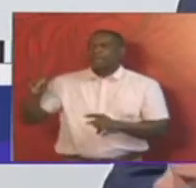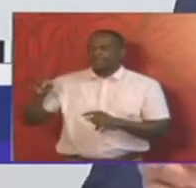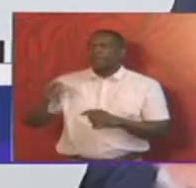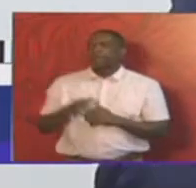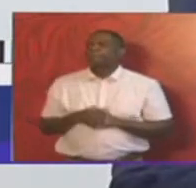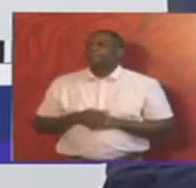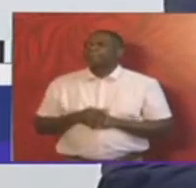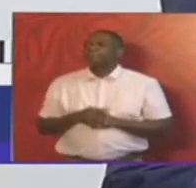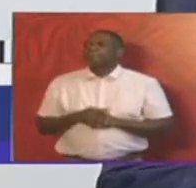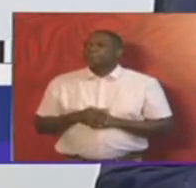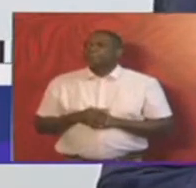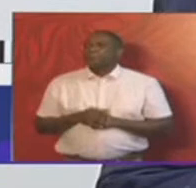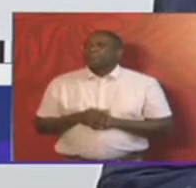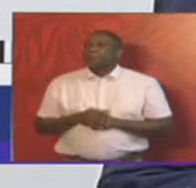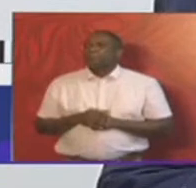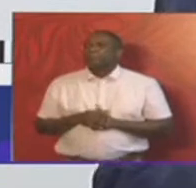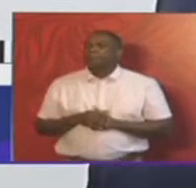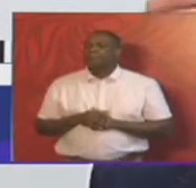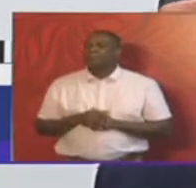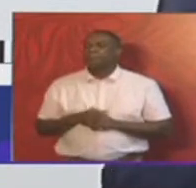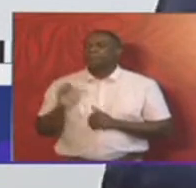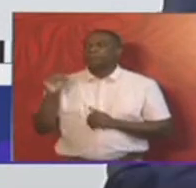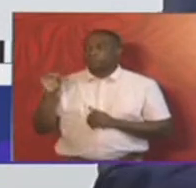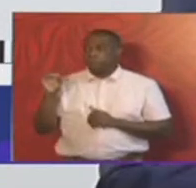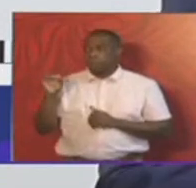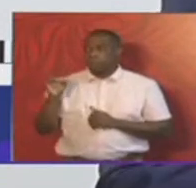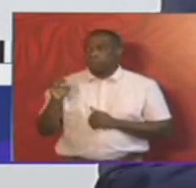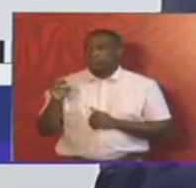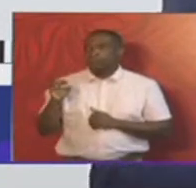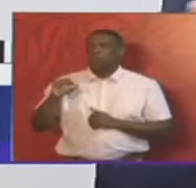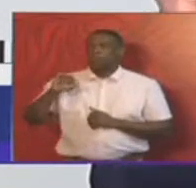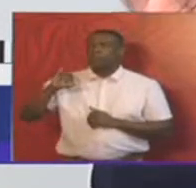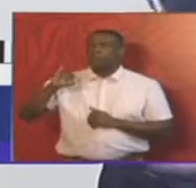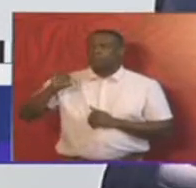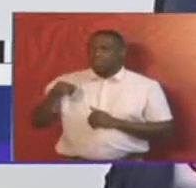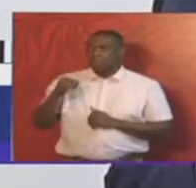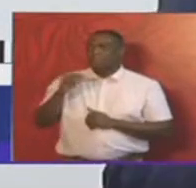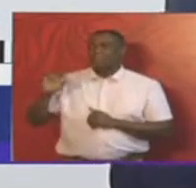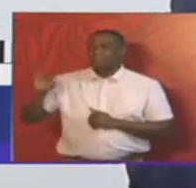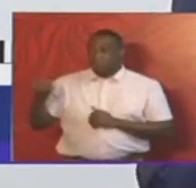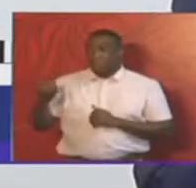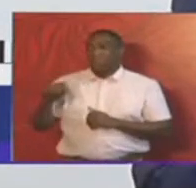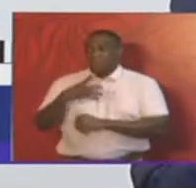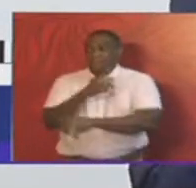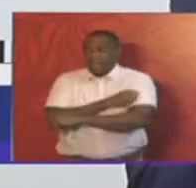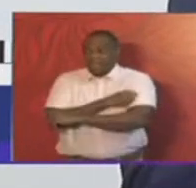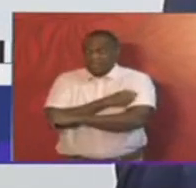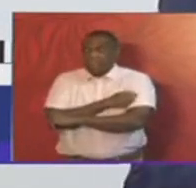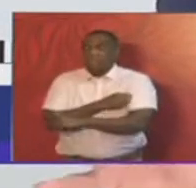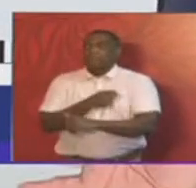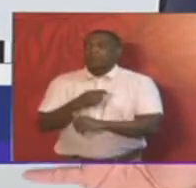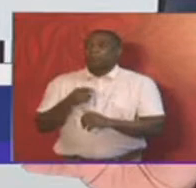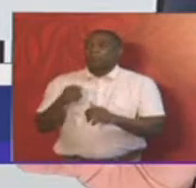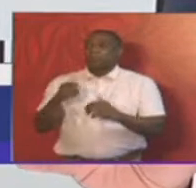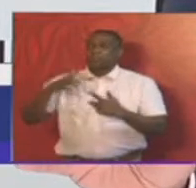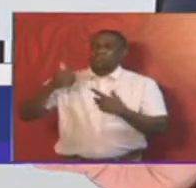this. So, Johnson & Johnson vaccines, major benefit. 1 shot and you're